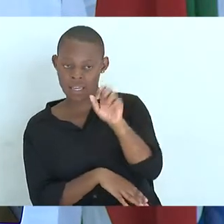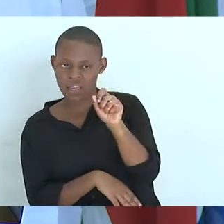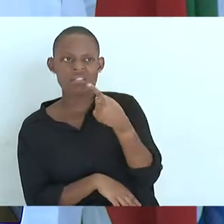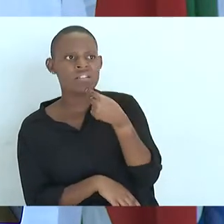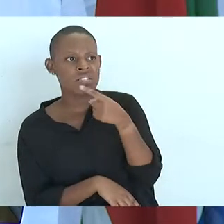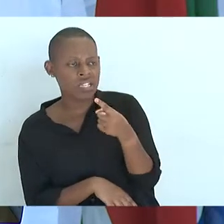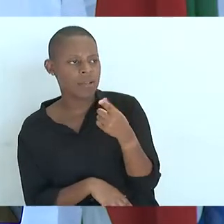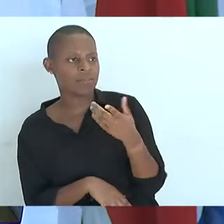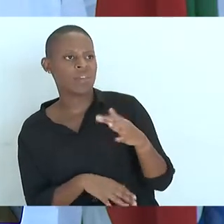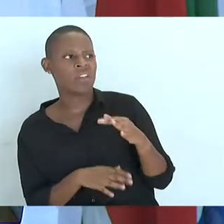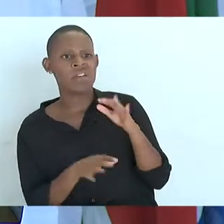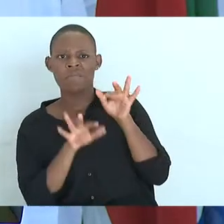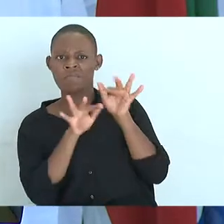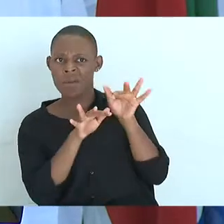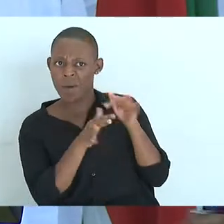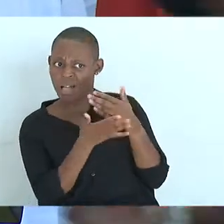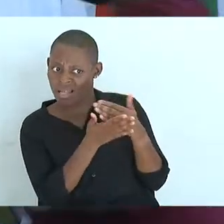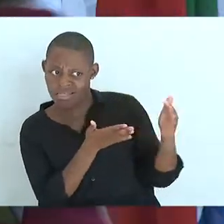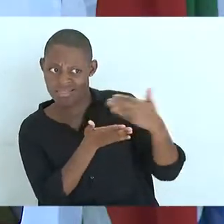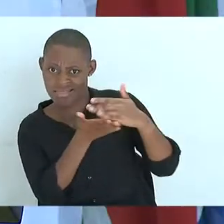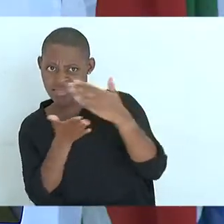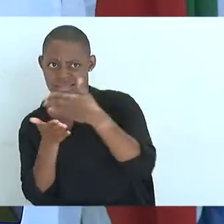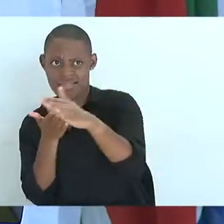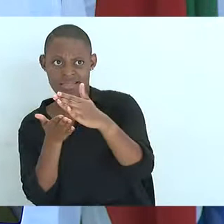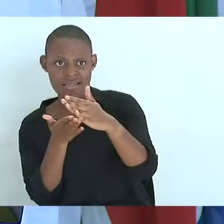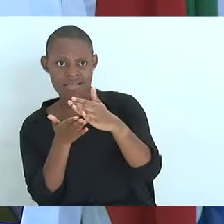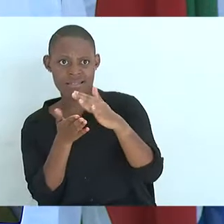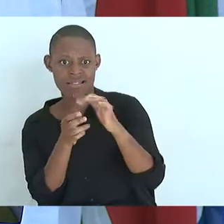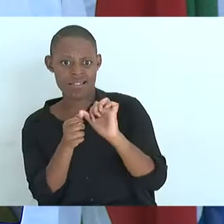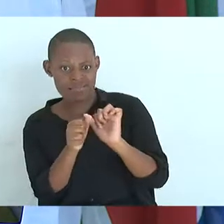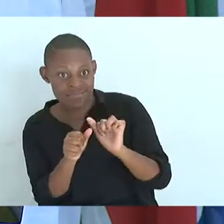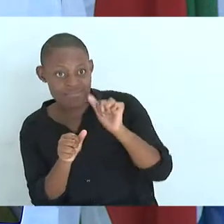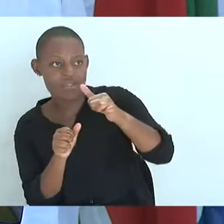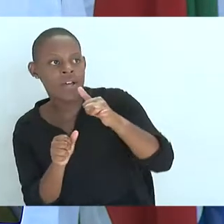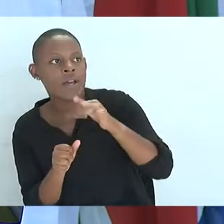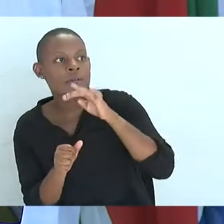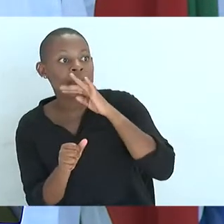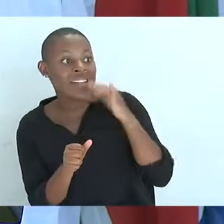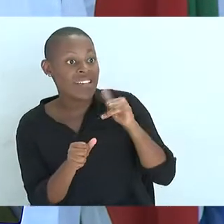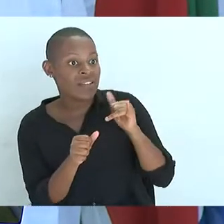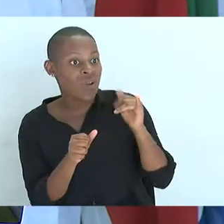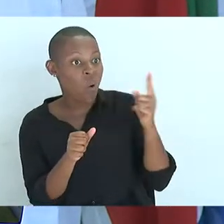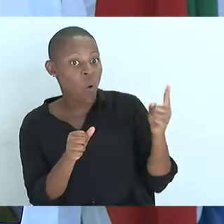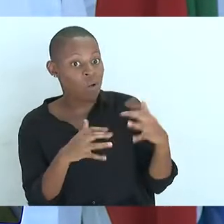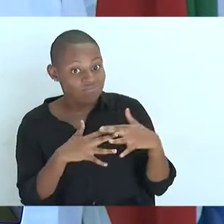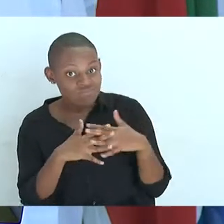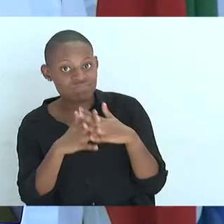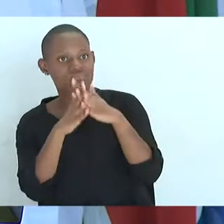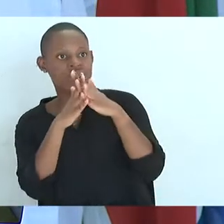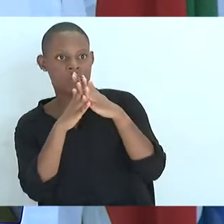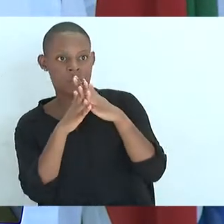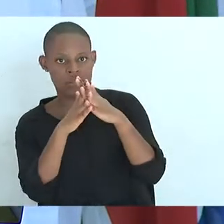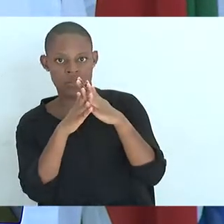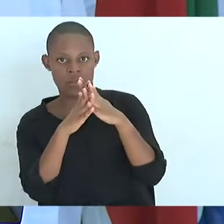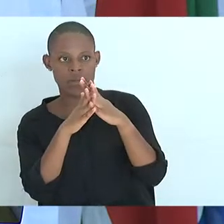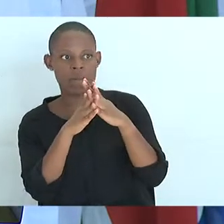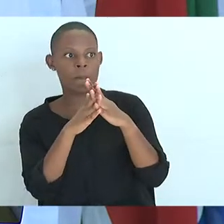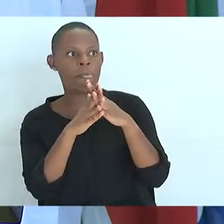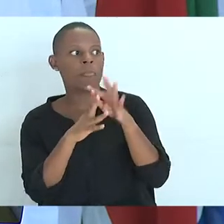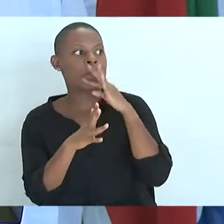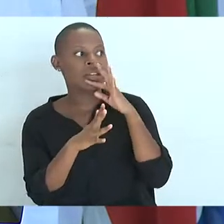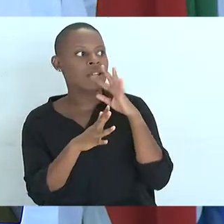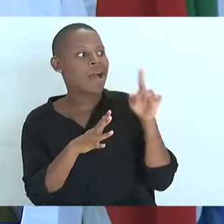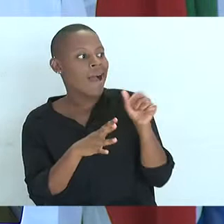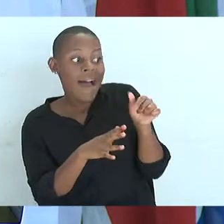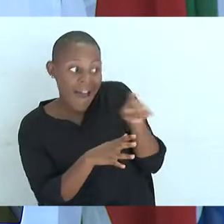behind. Uti Mama Charlotte Maxege, if we rise, just take someone and rise